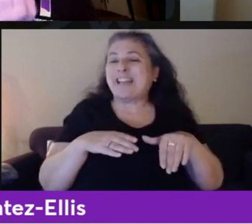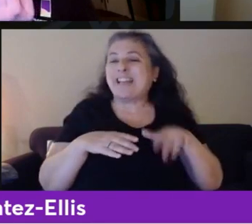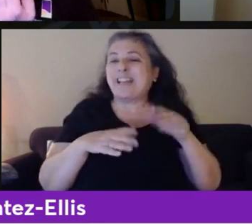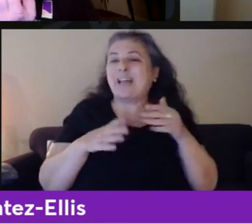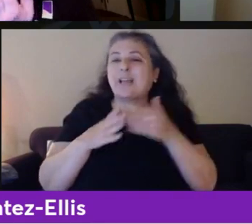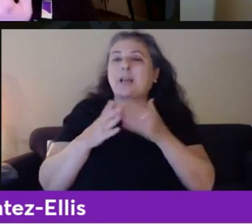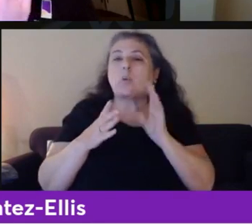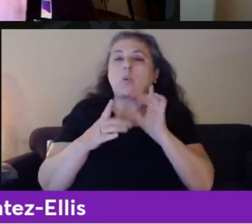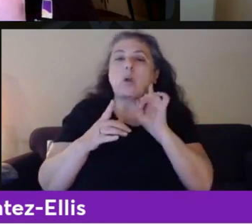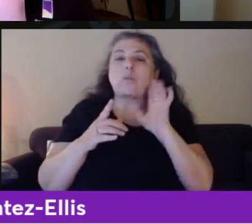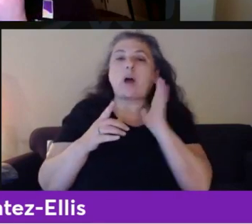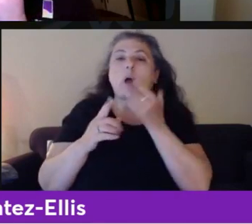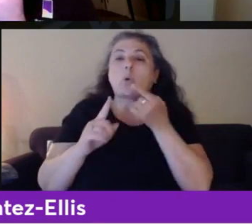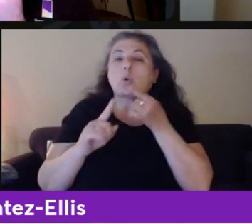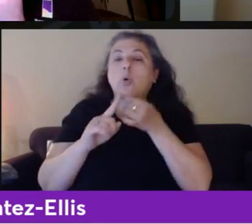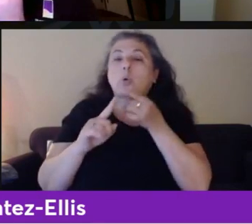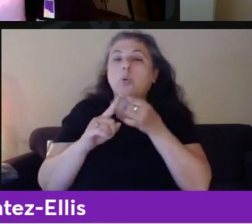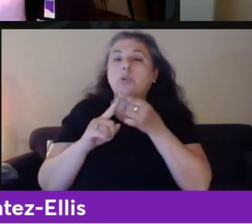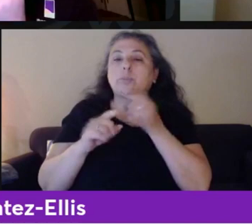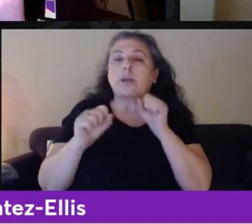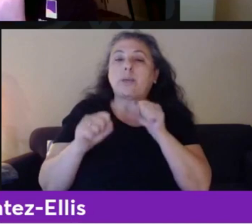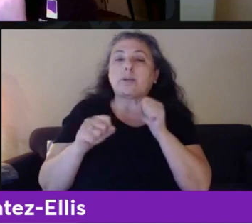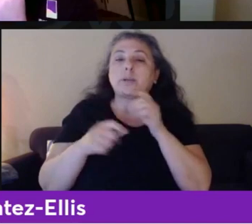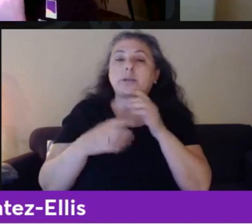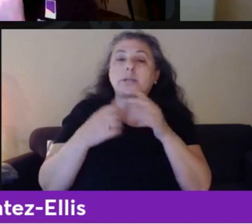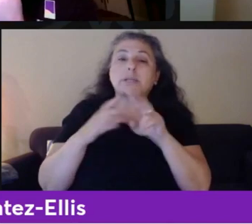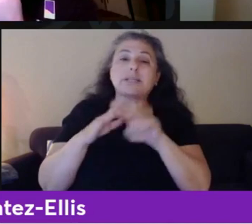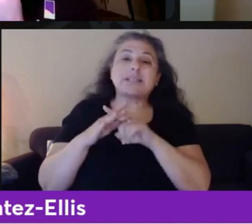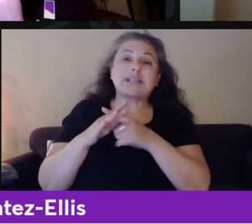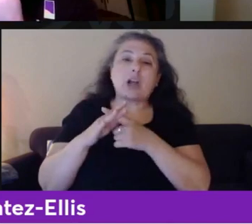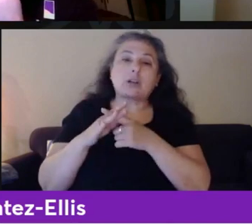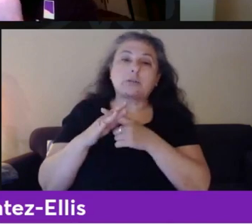one of our goals, to be able to start